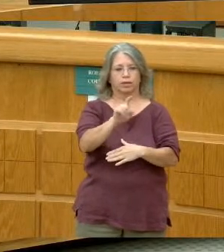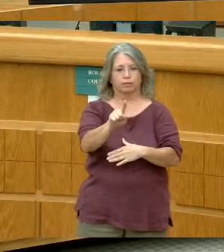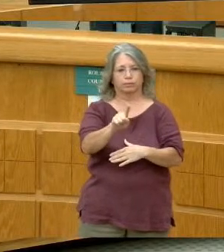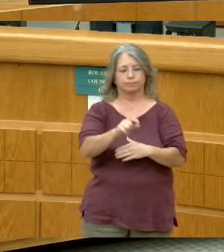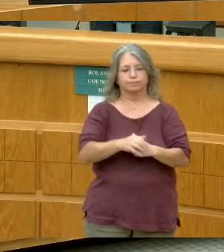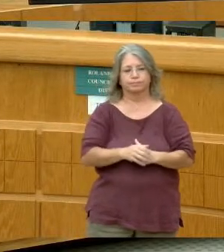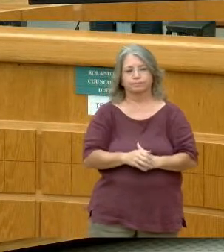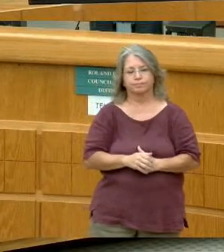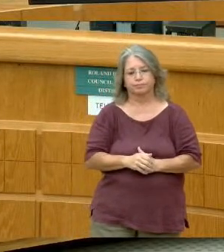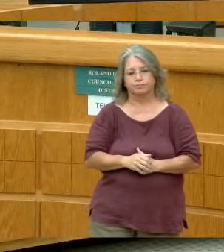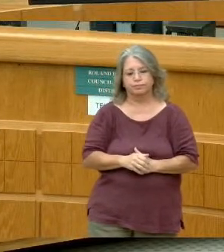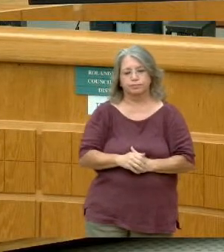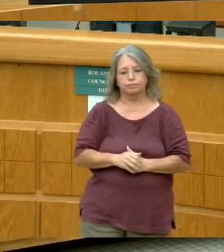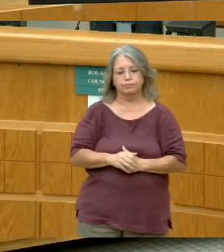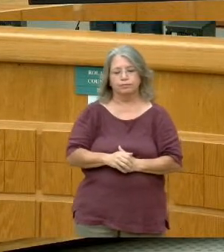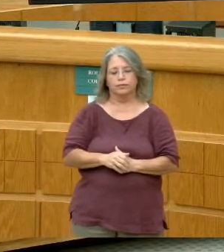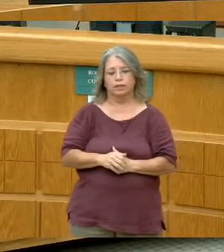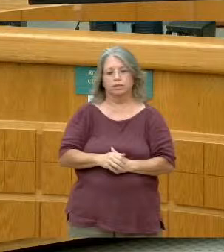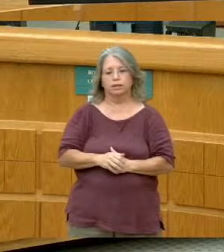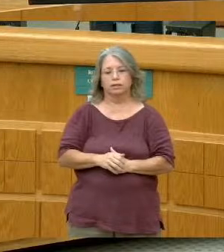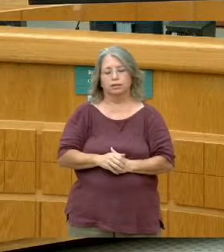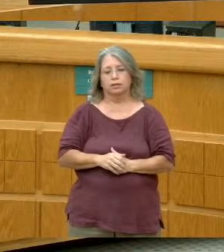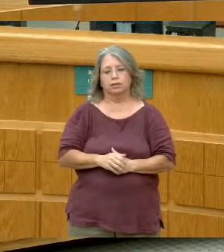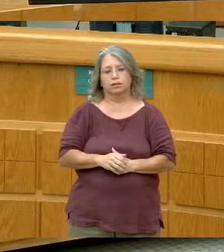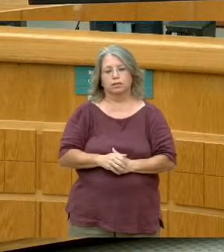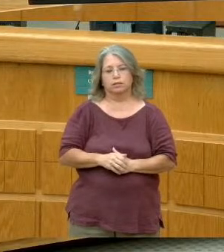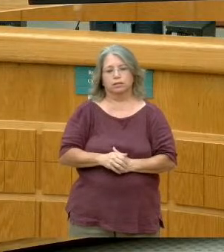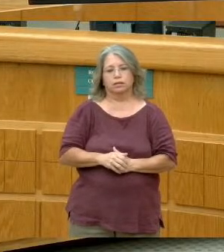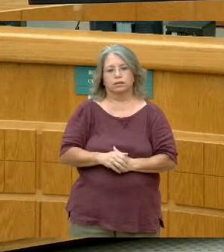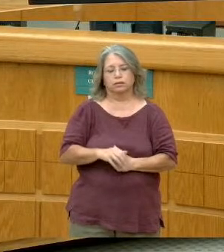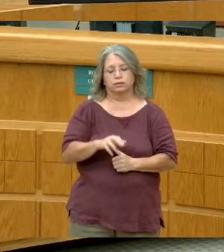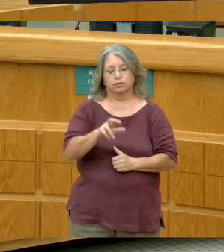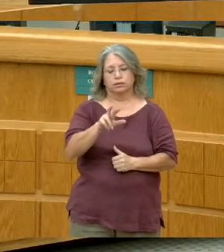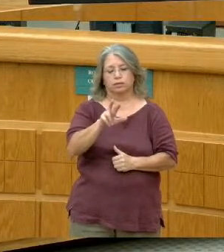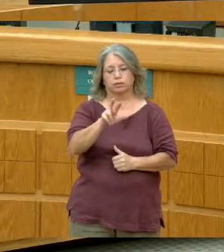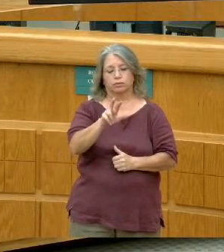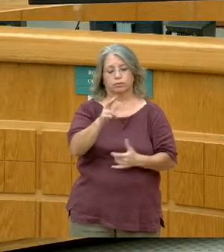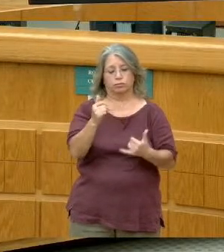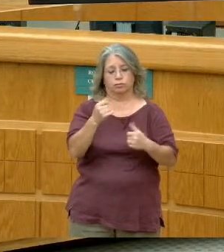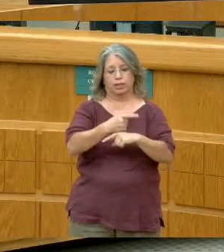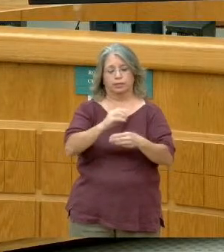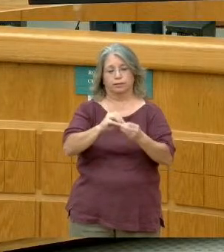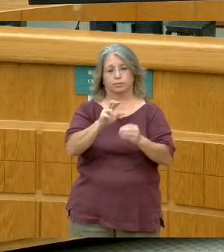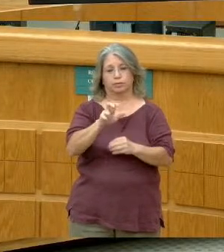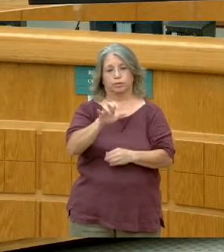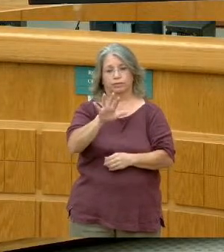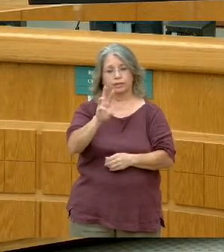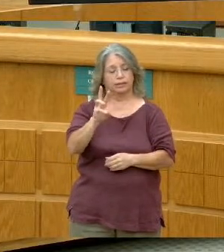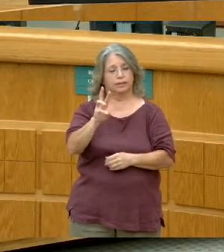So today's number of 356 is much greater than our 7-day daily average.